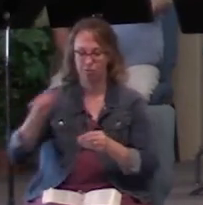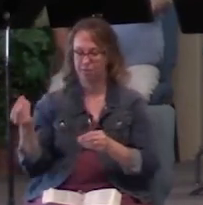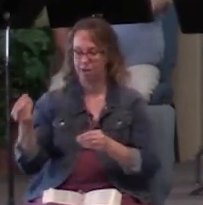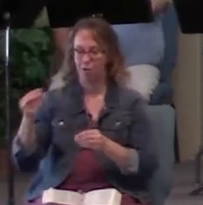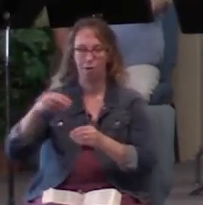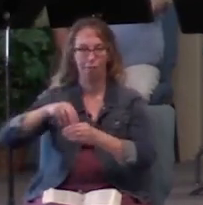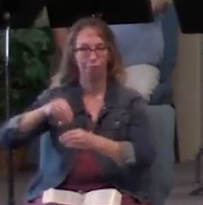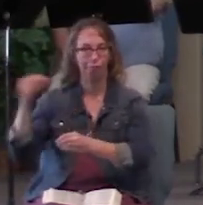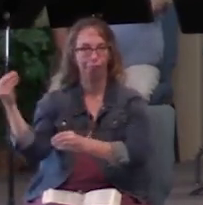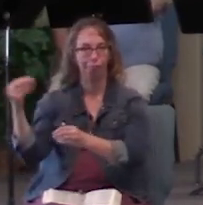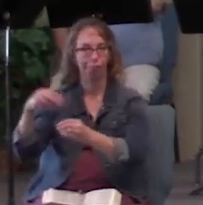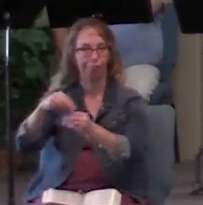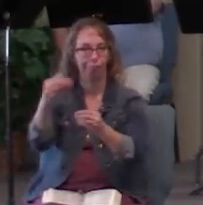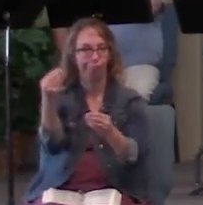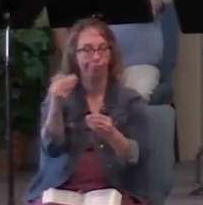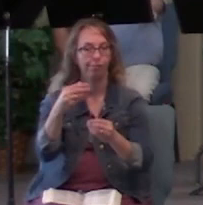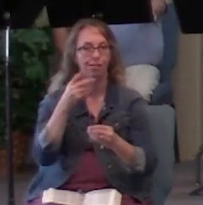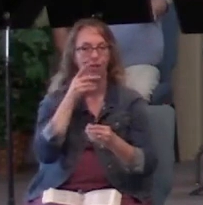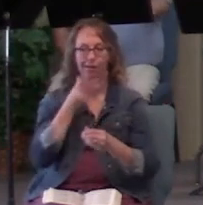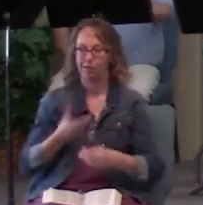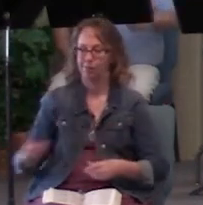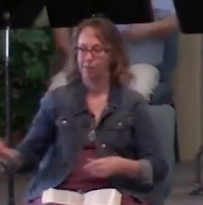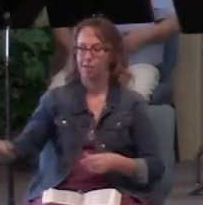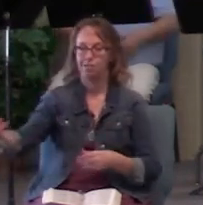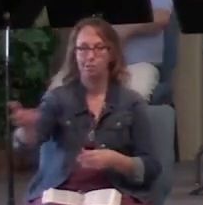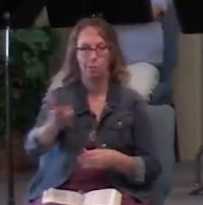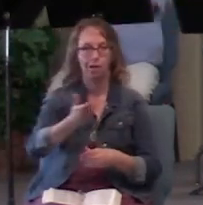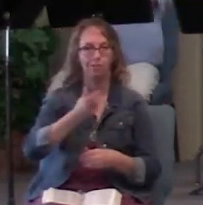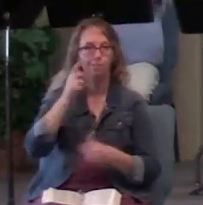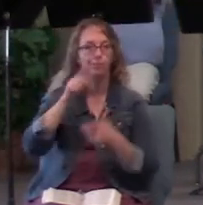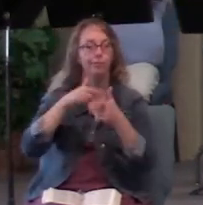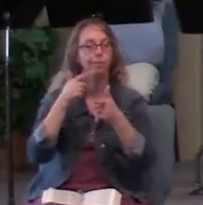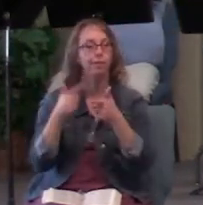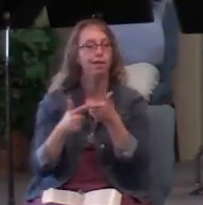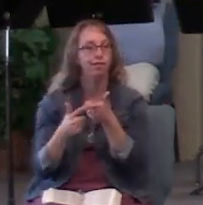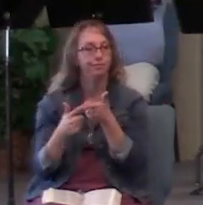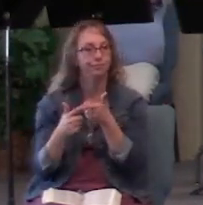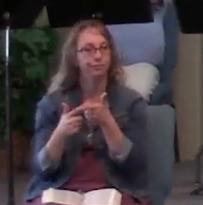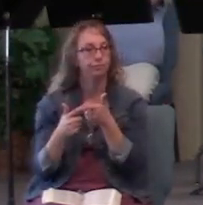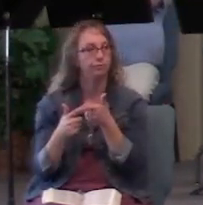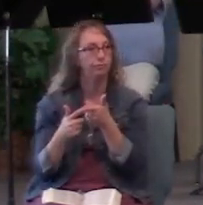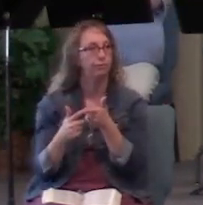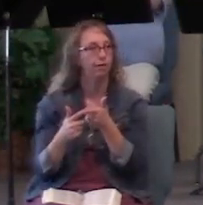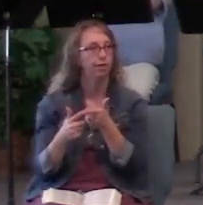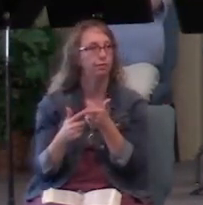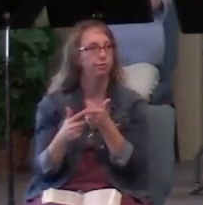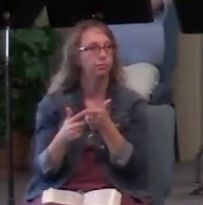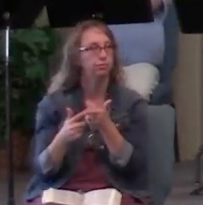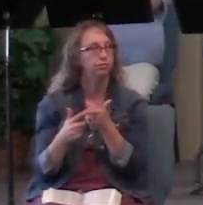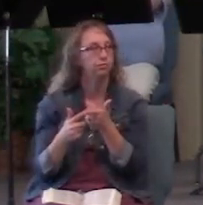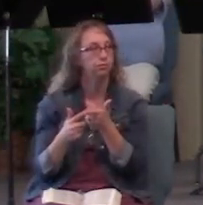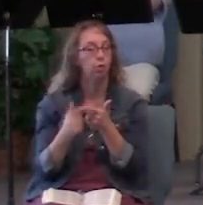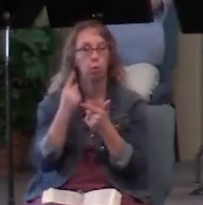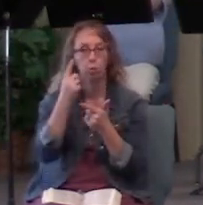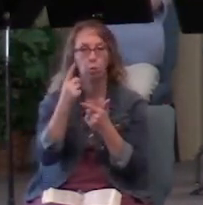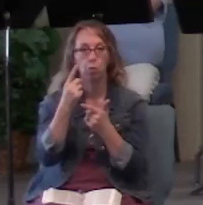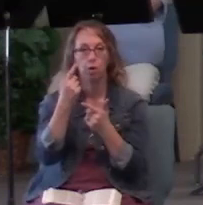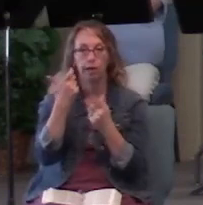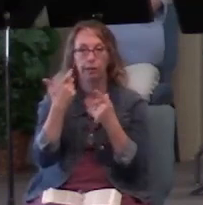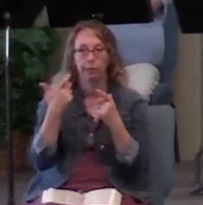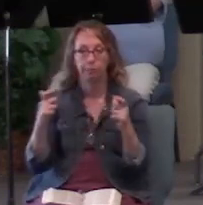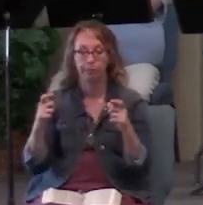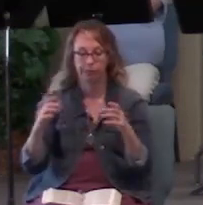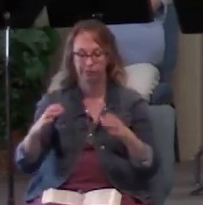bread. And we pass it on, and then there would be just one big pitcher, and we'd